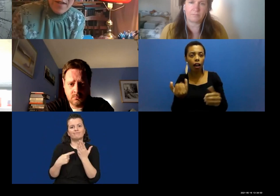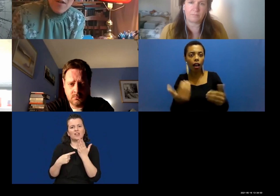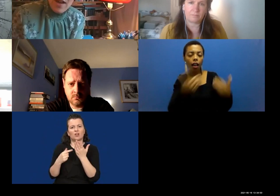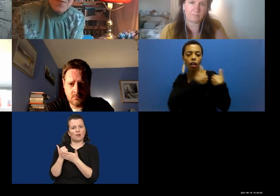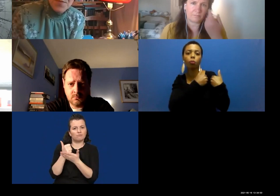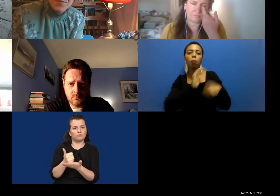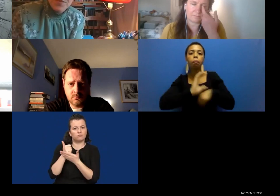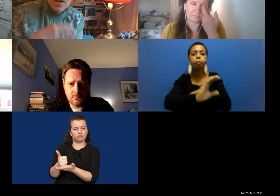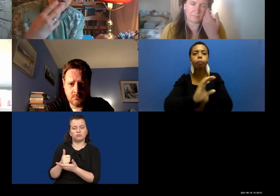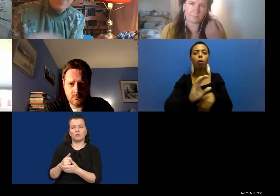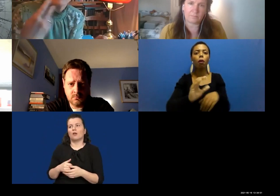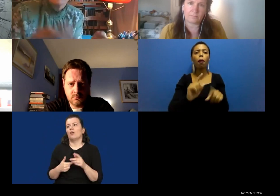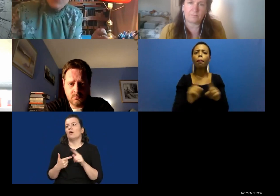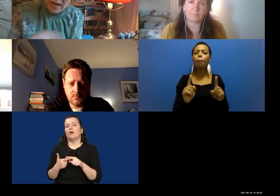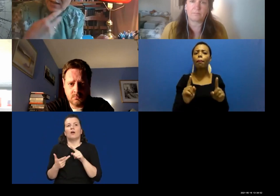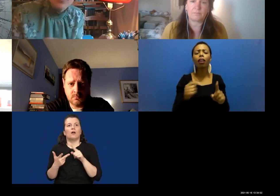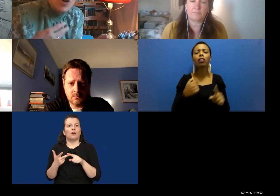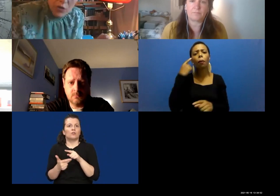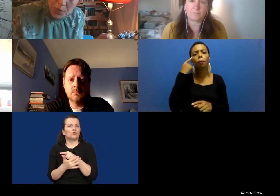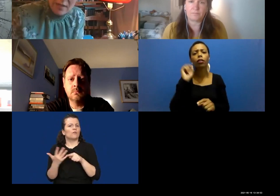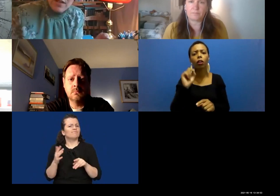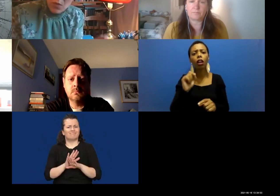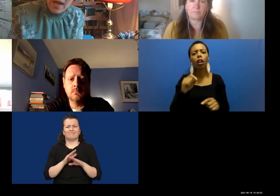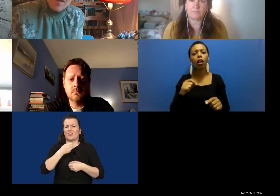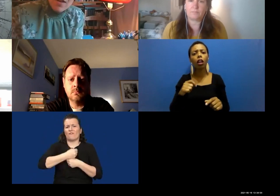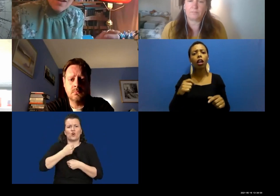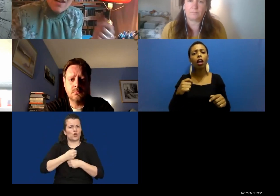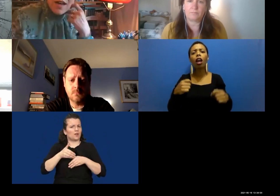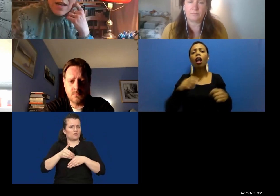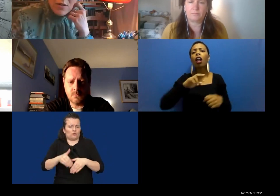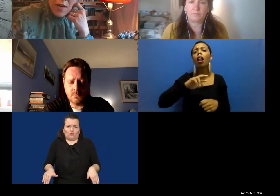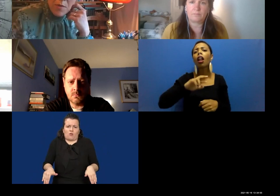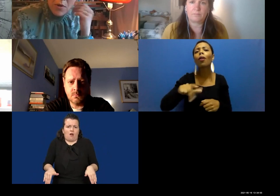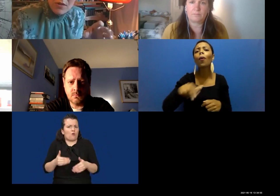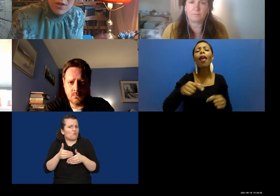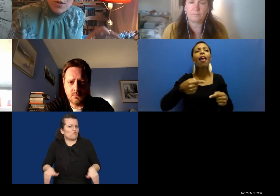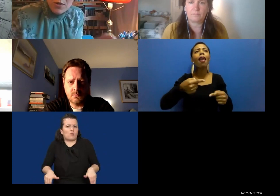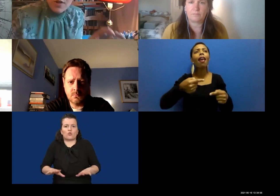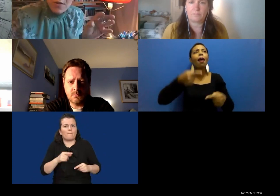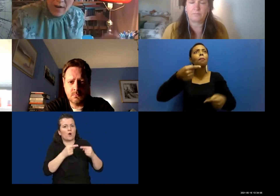in a very, very objective, not political way. So I think